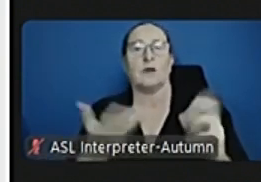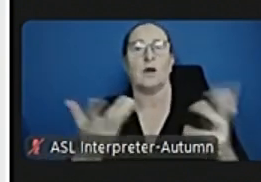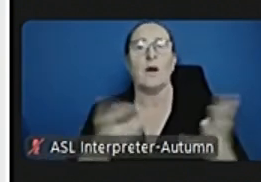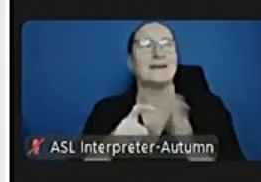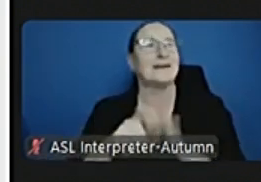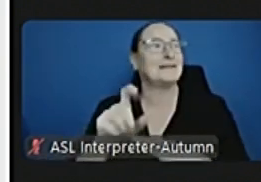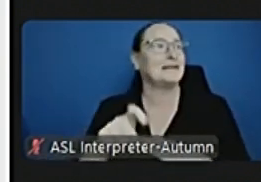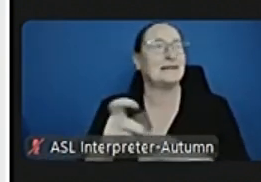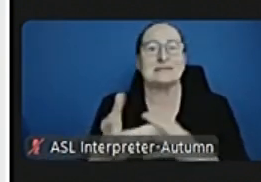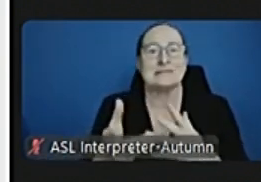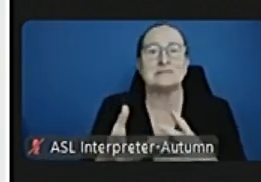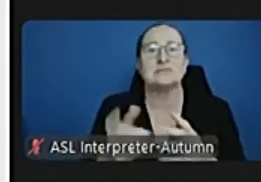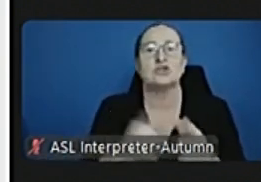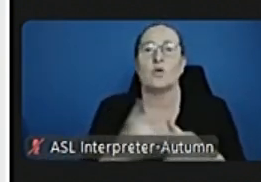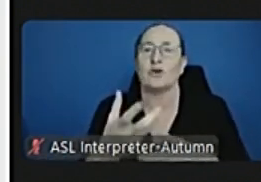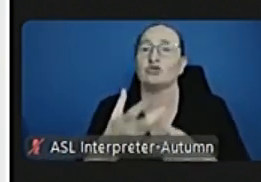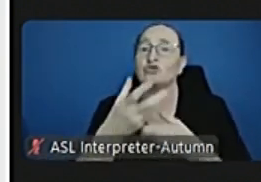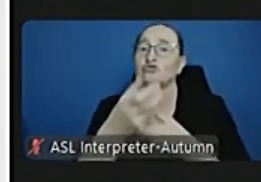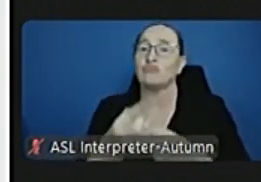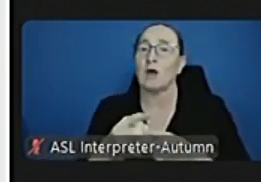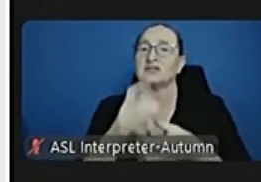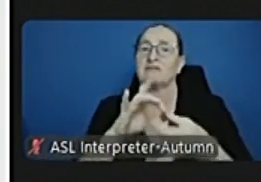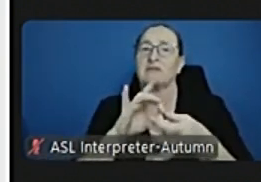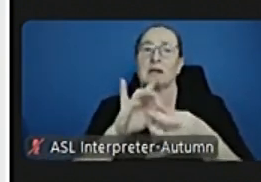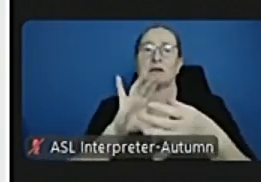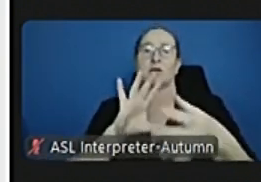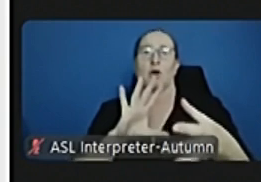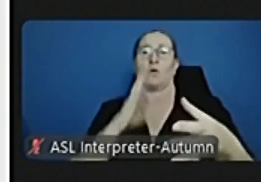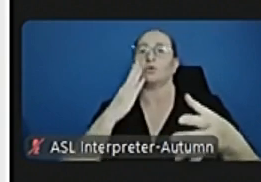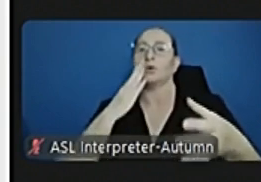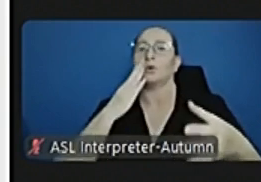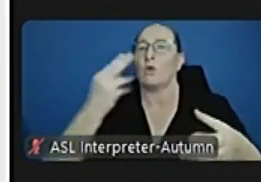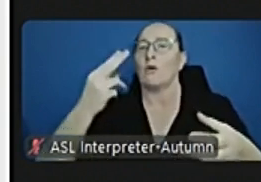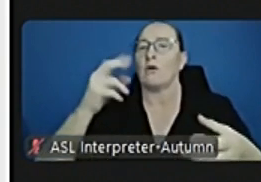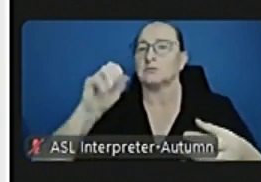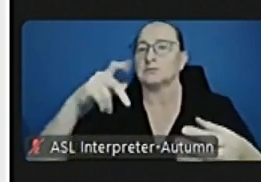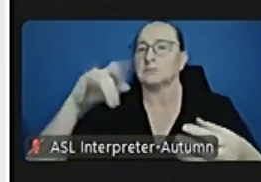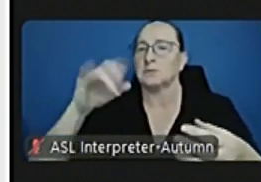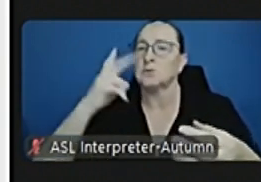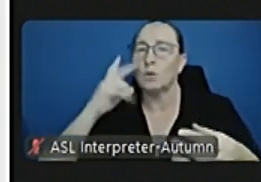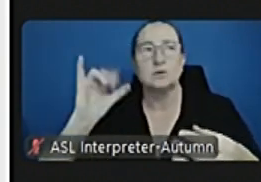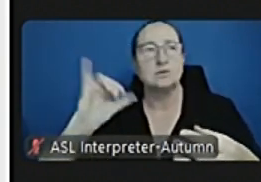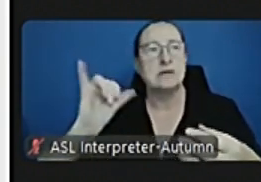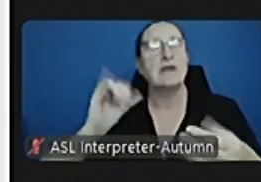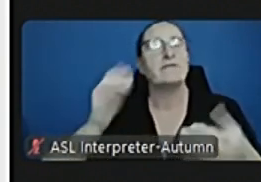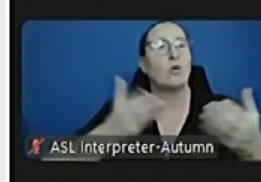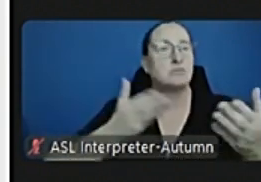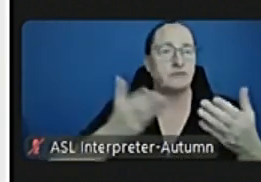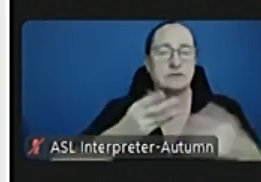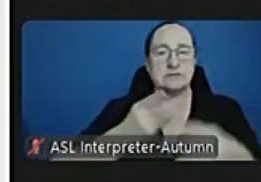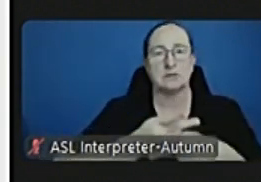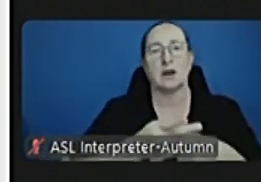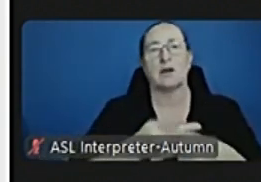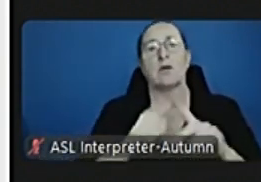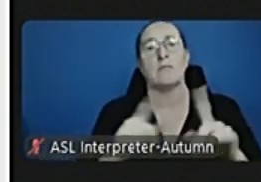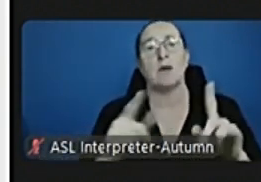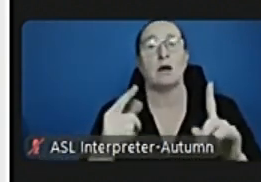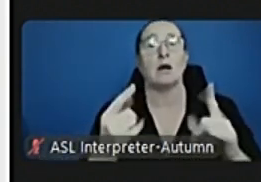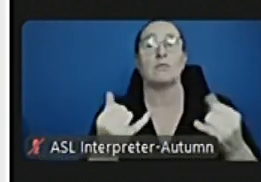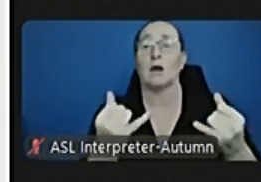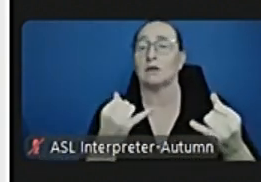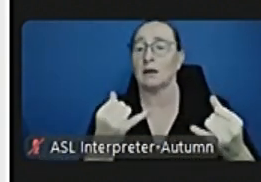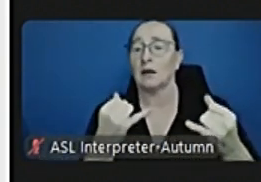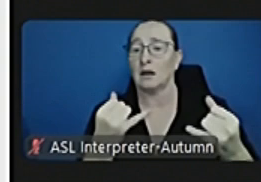be. So there's this trust of letting go. And you know what hospice looks like in terms of services and care. But at this stage, again,